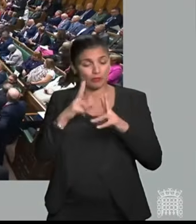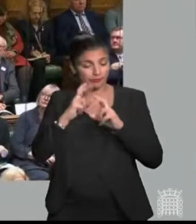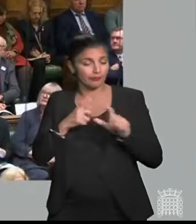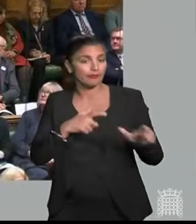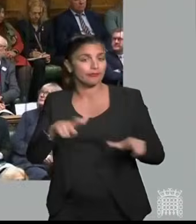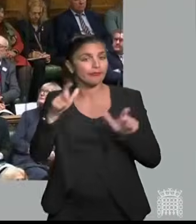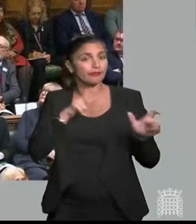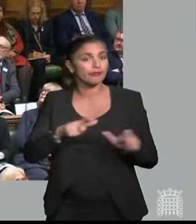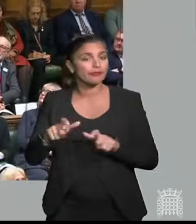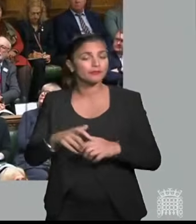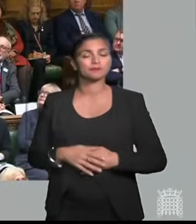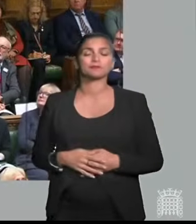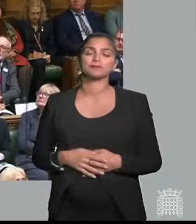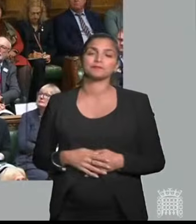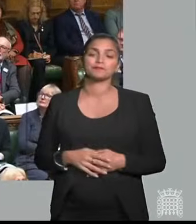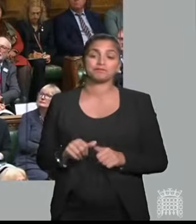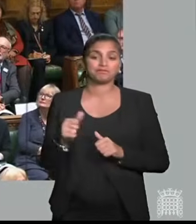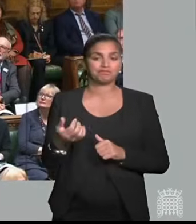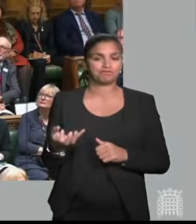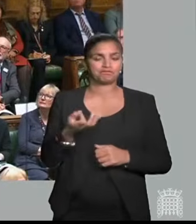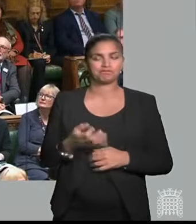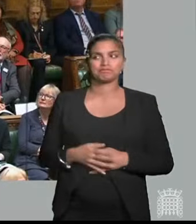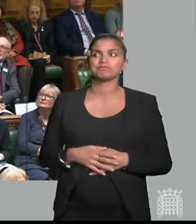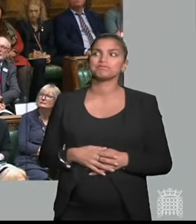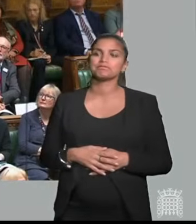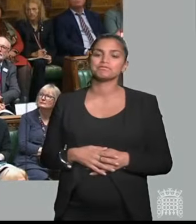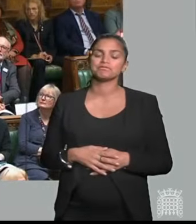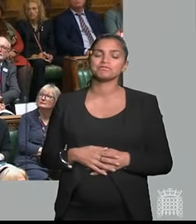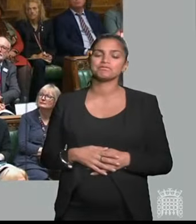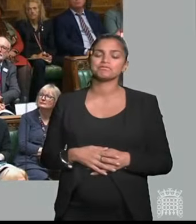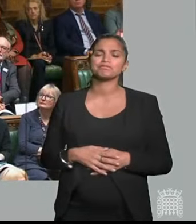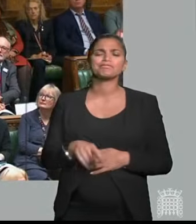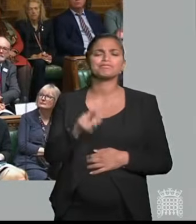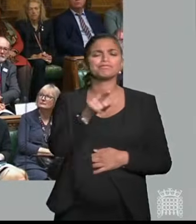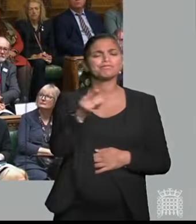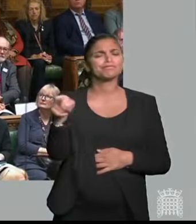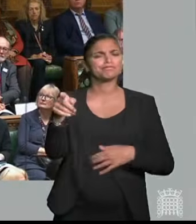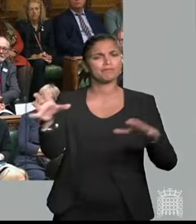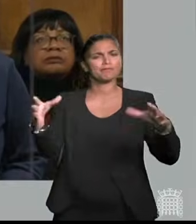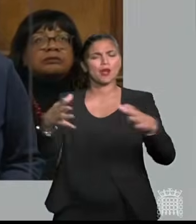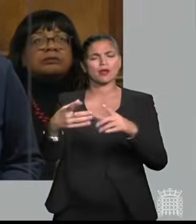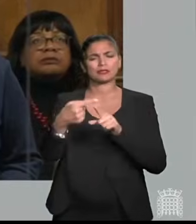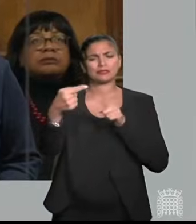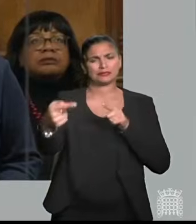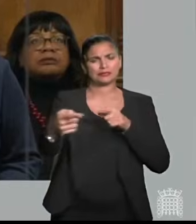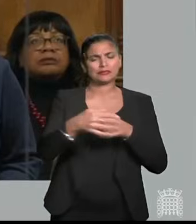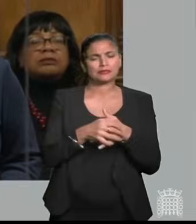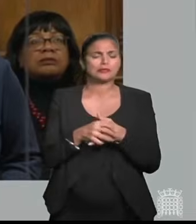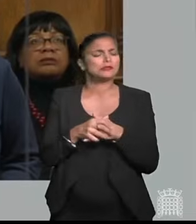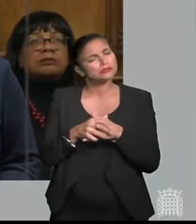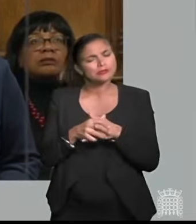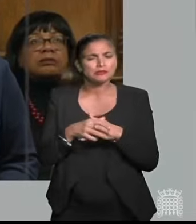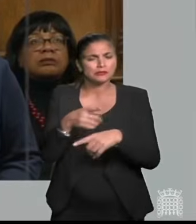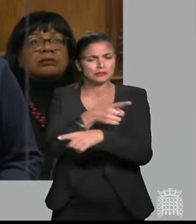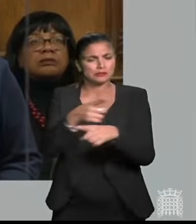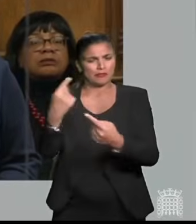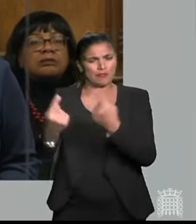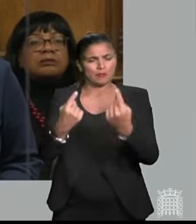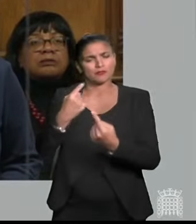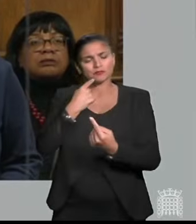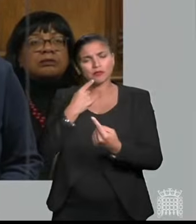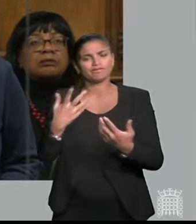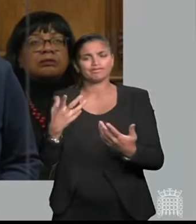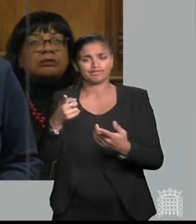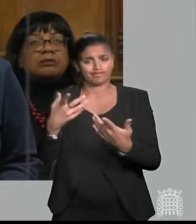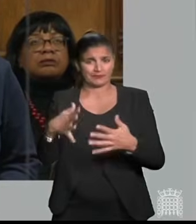Mr. Speaker. Mr. Speaker, members from the party opposite have said the way to fix the economic crisis that they